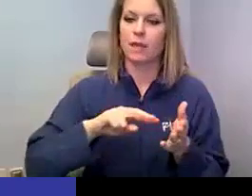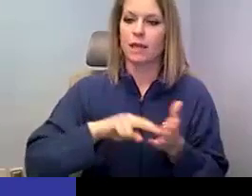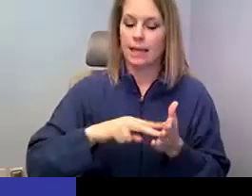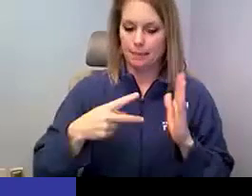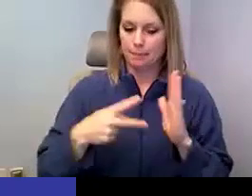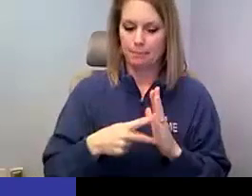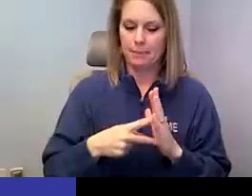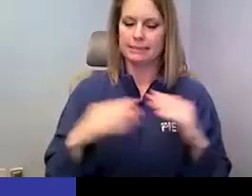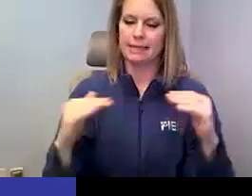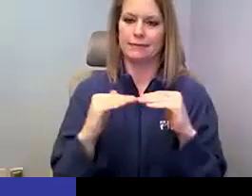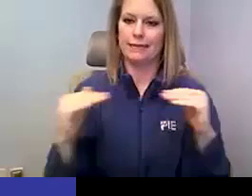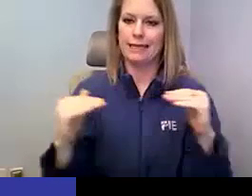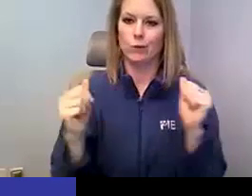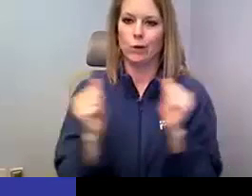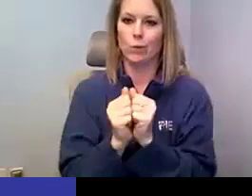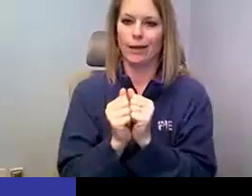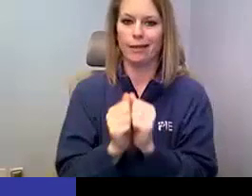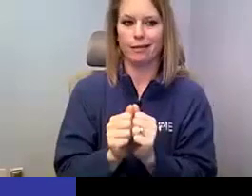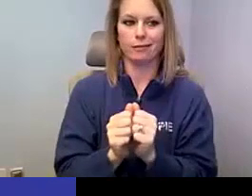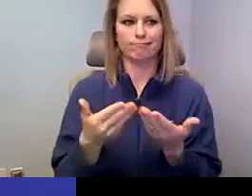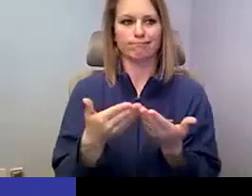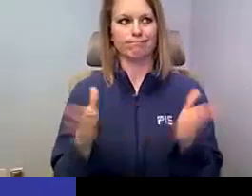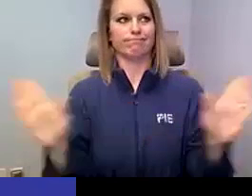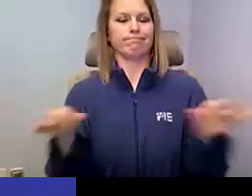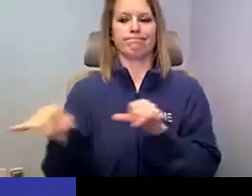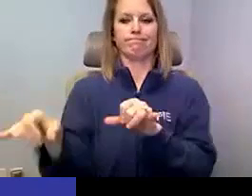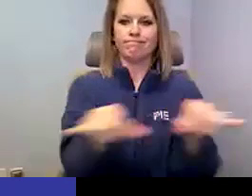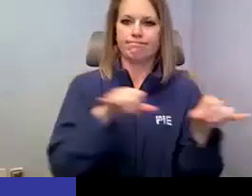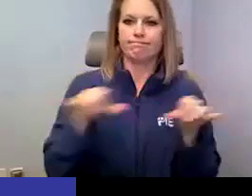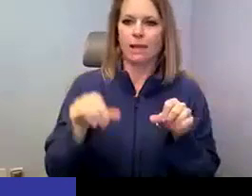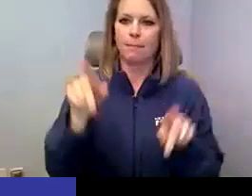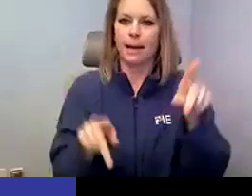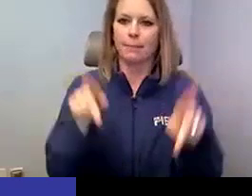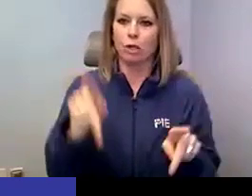population. So that would mean if